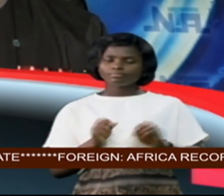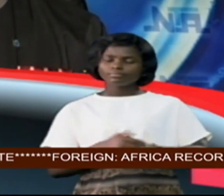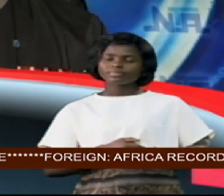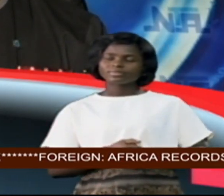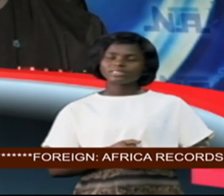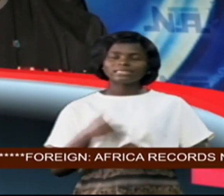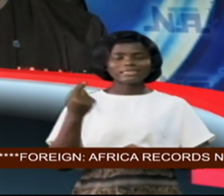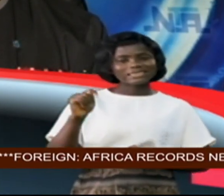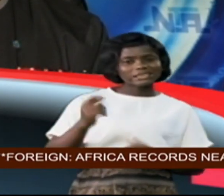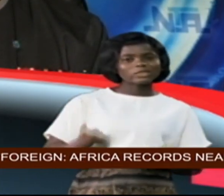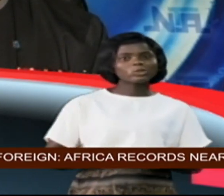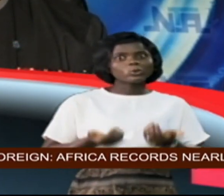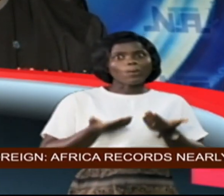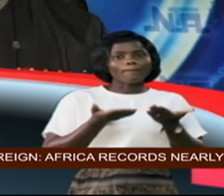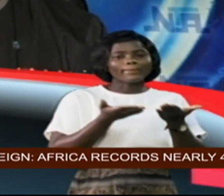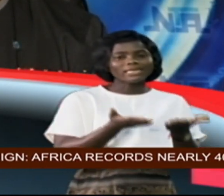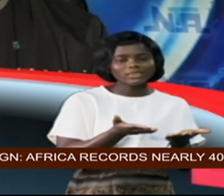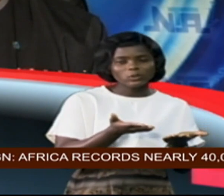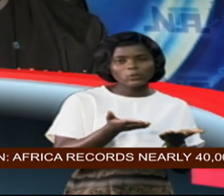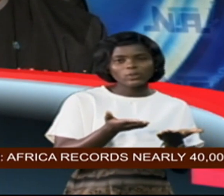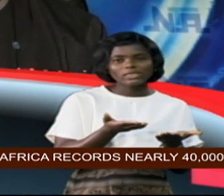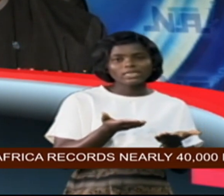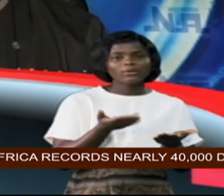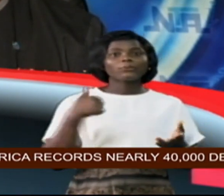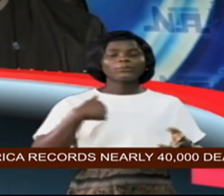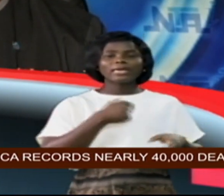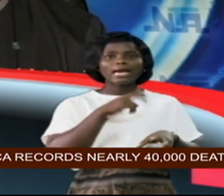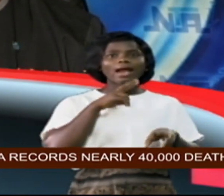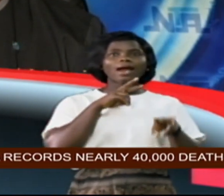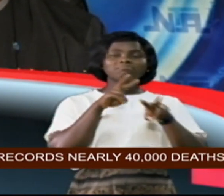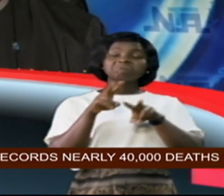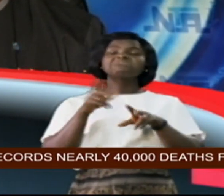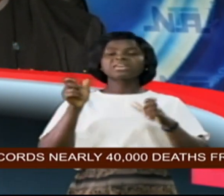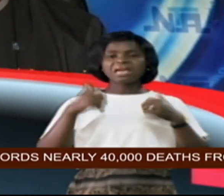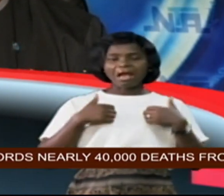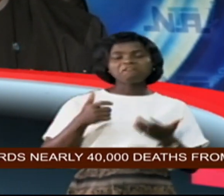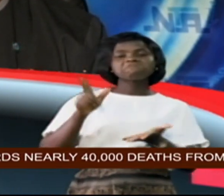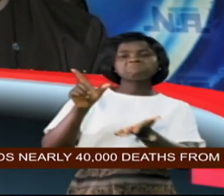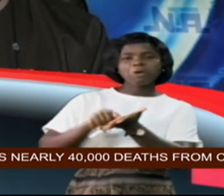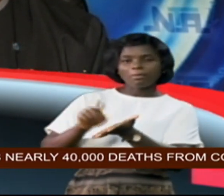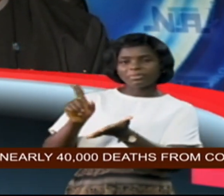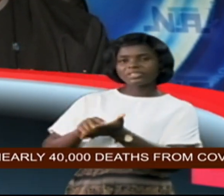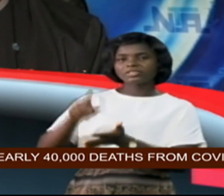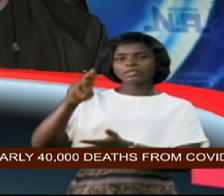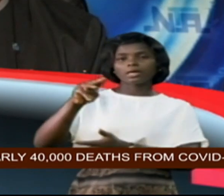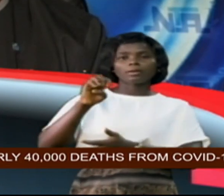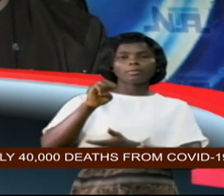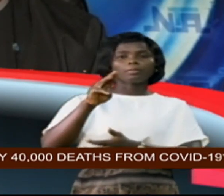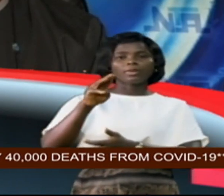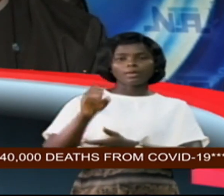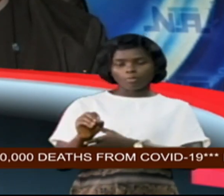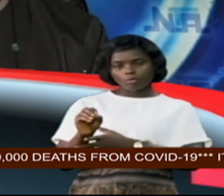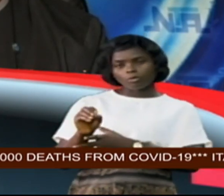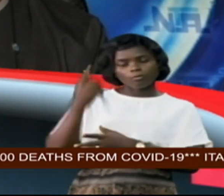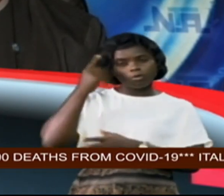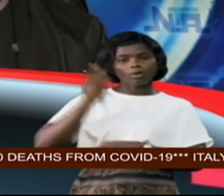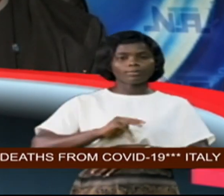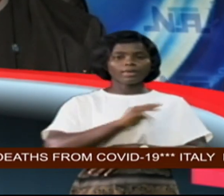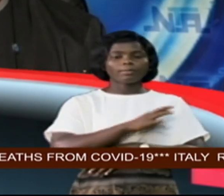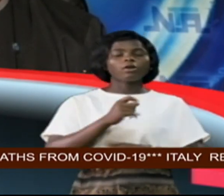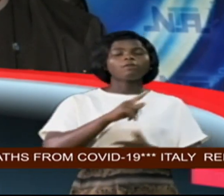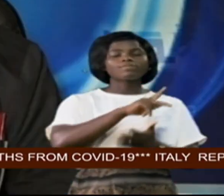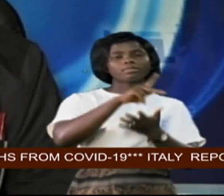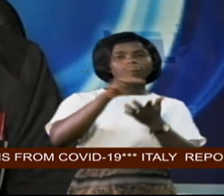The submissions, of course, we have published memoranda, we have published call for memoranda for members of the